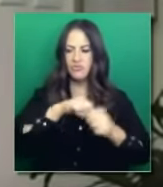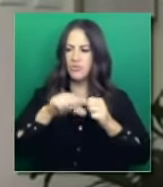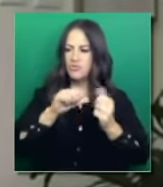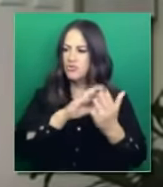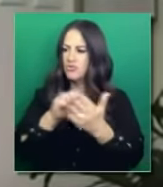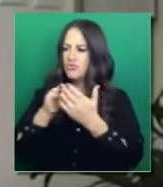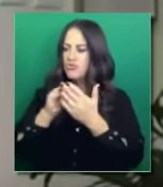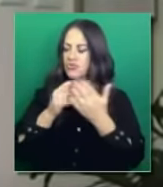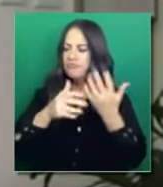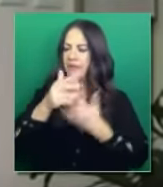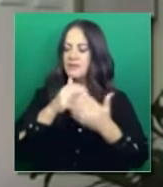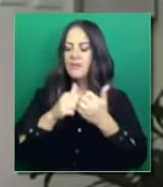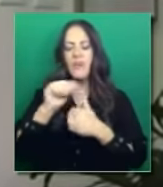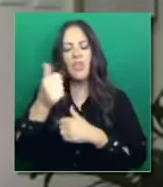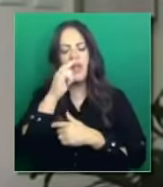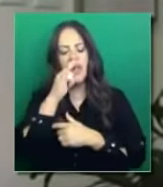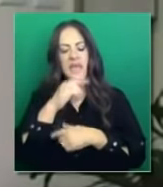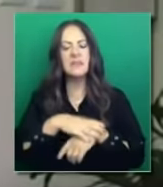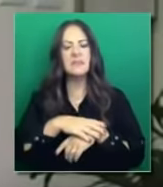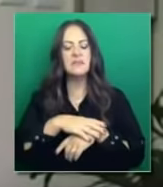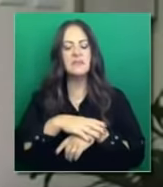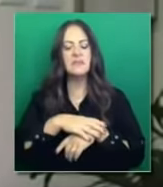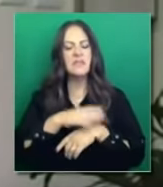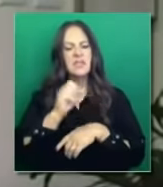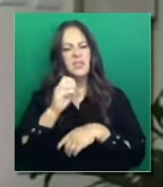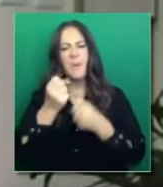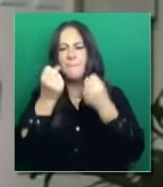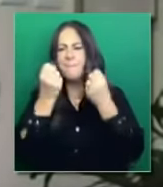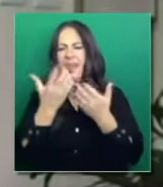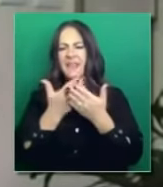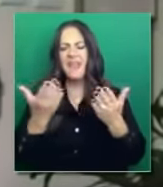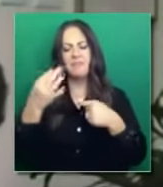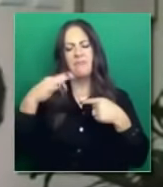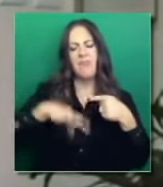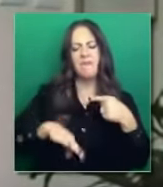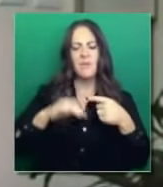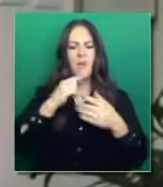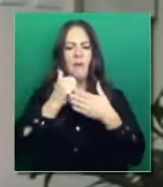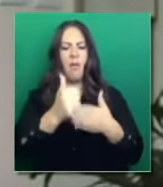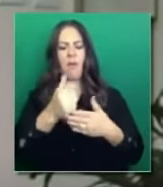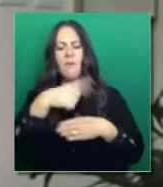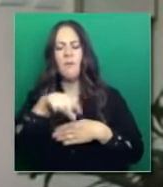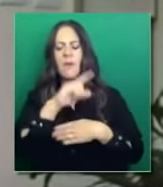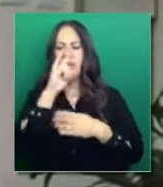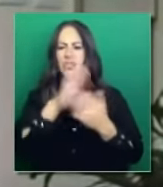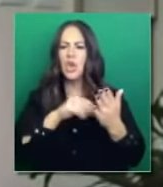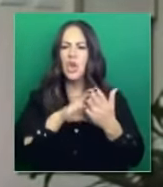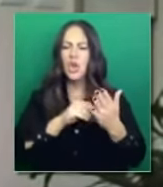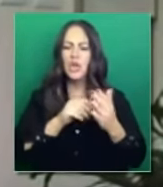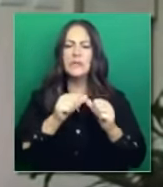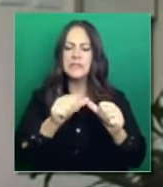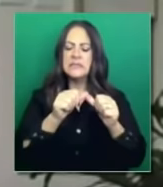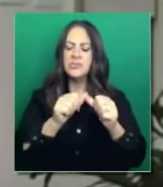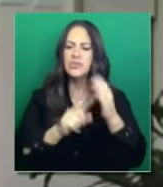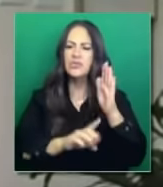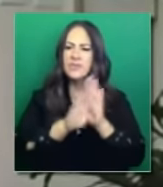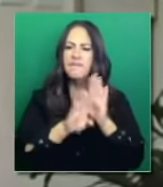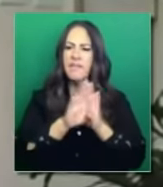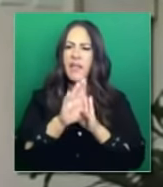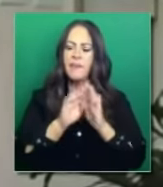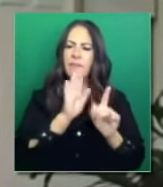learning to be available increasingly in person while we're also